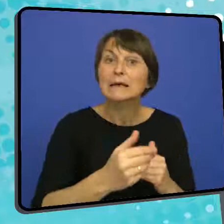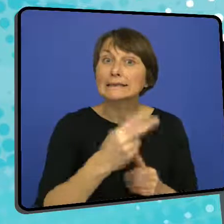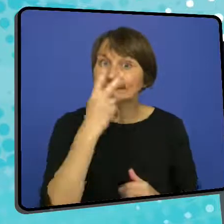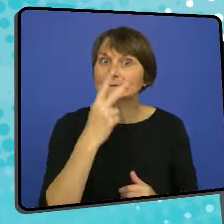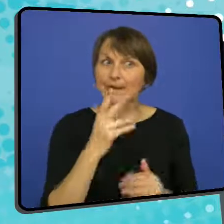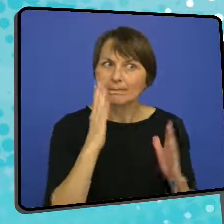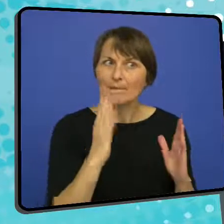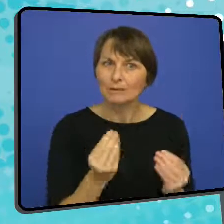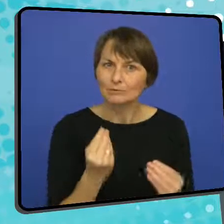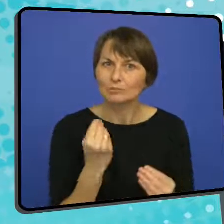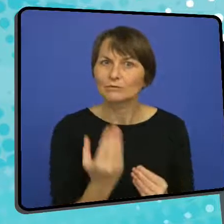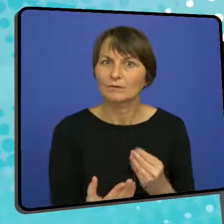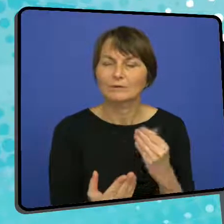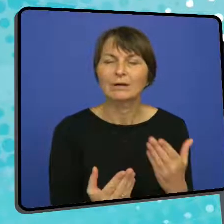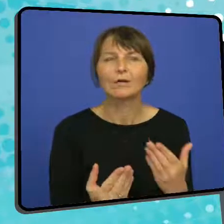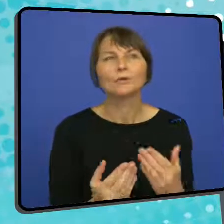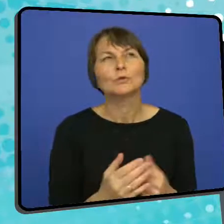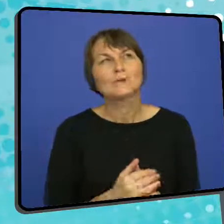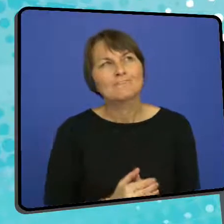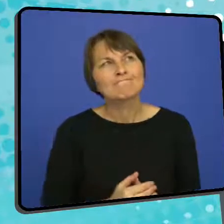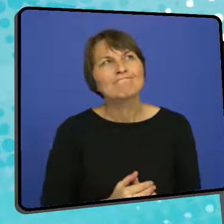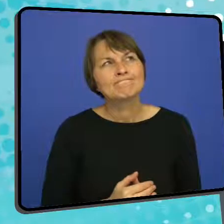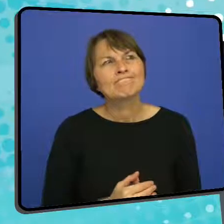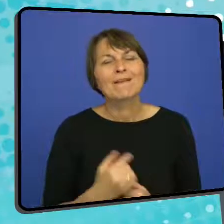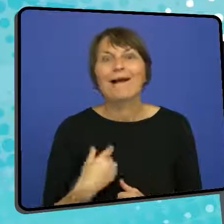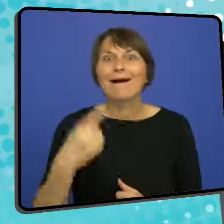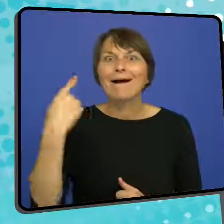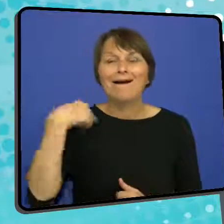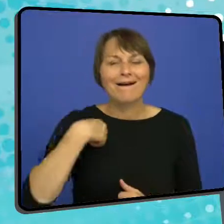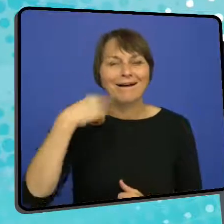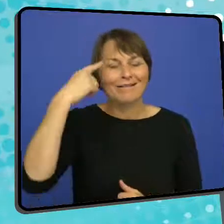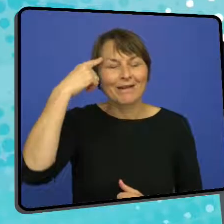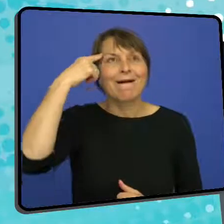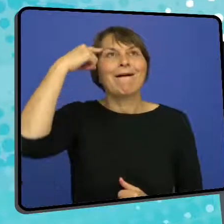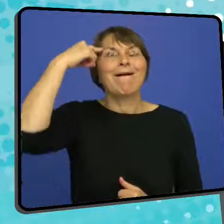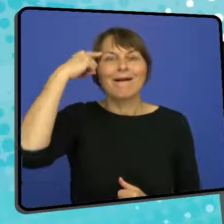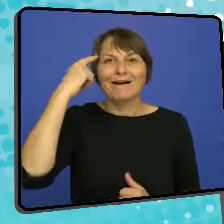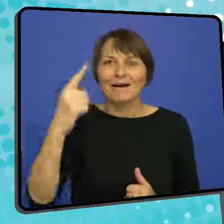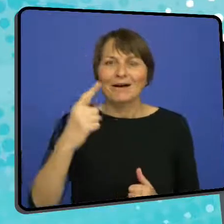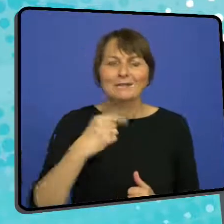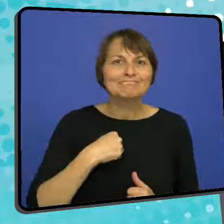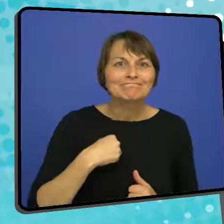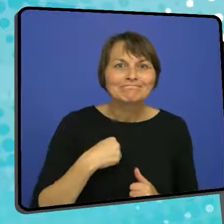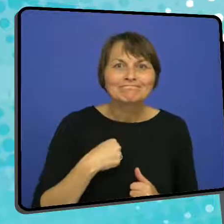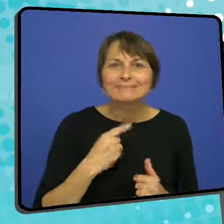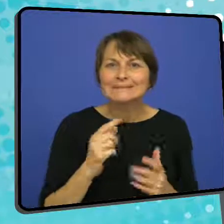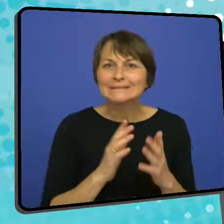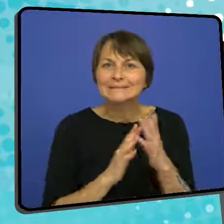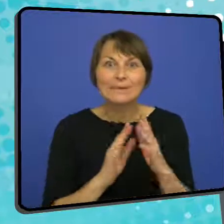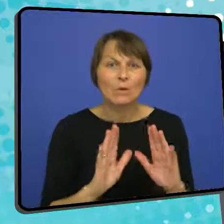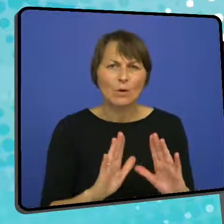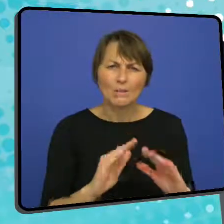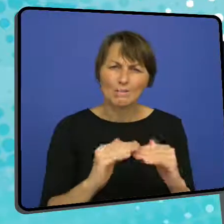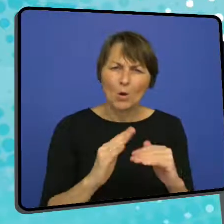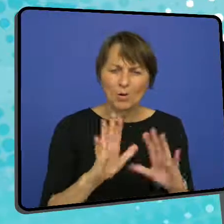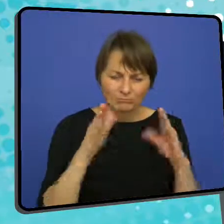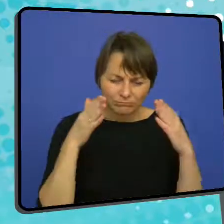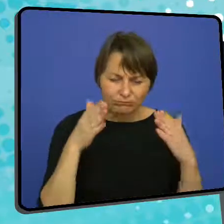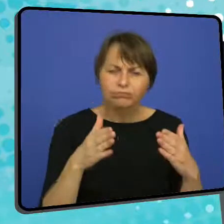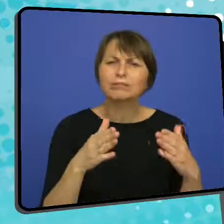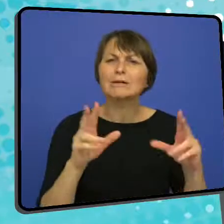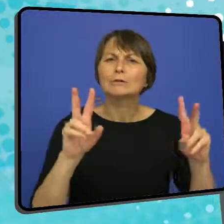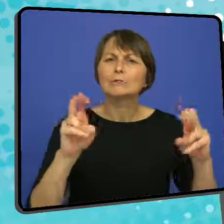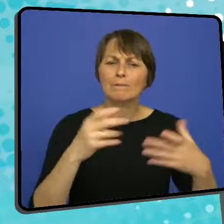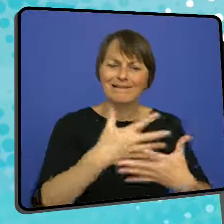one moment, I got really excited around language understanding. So how can a